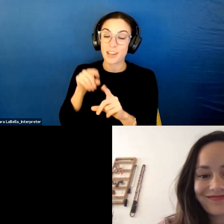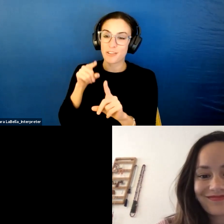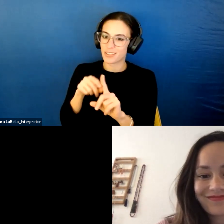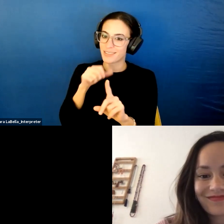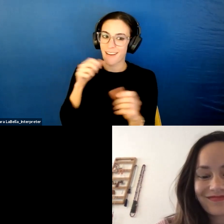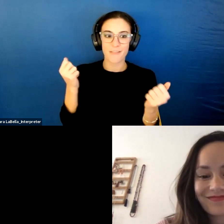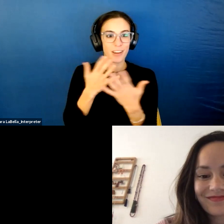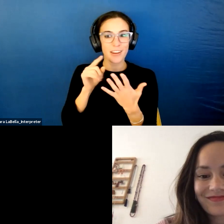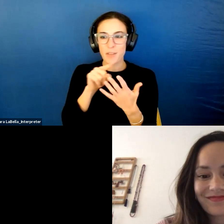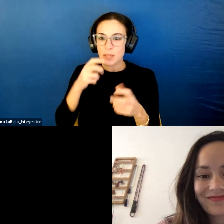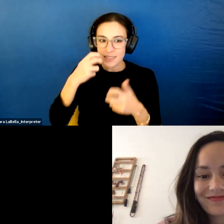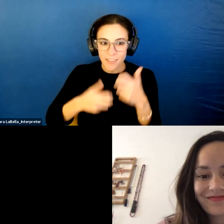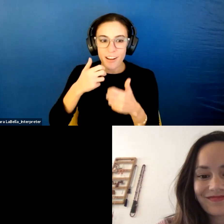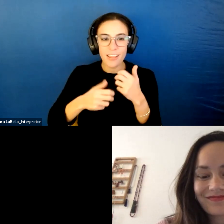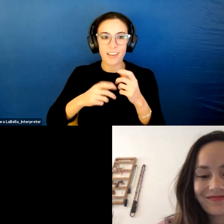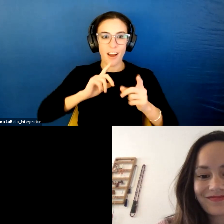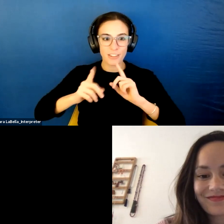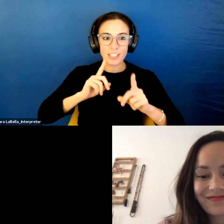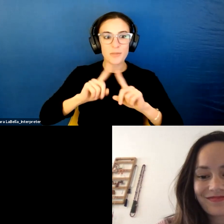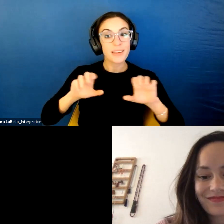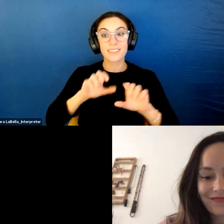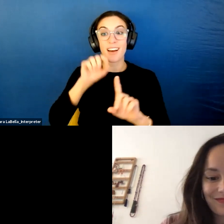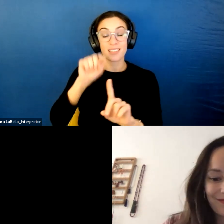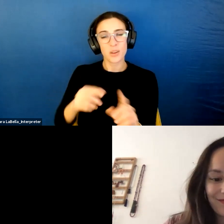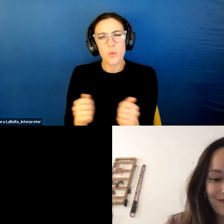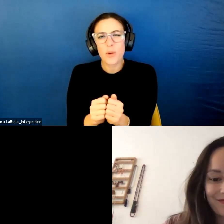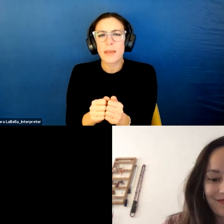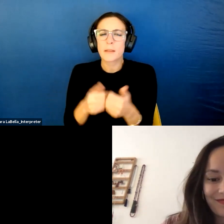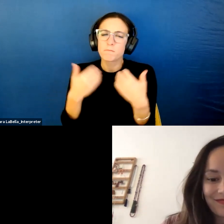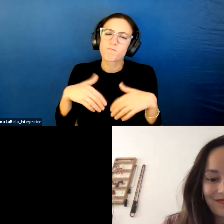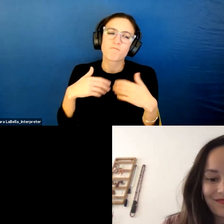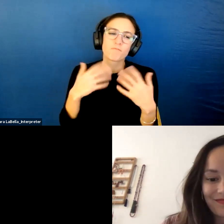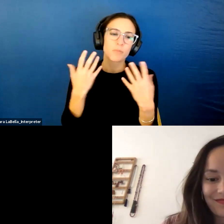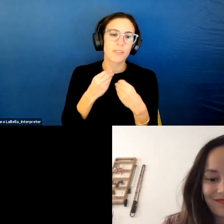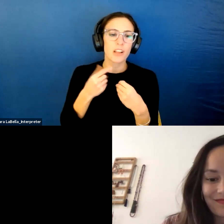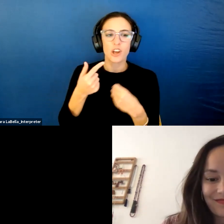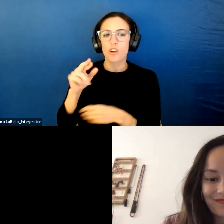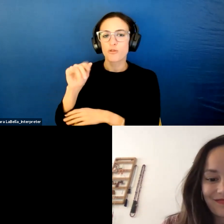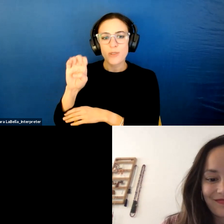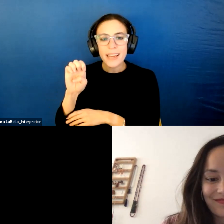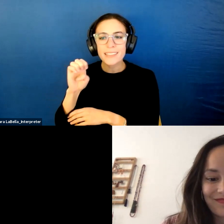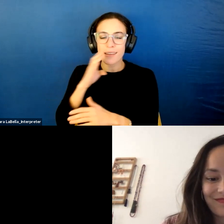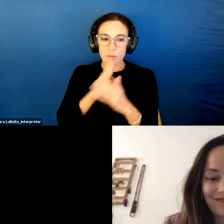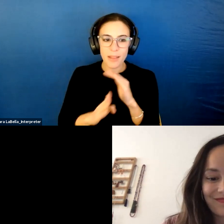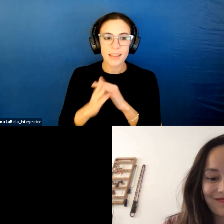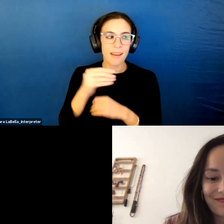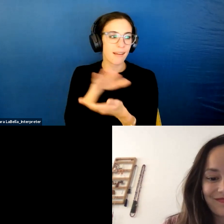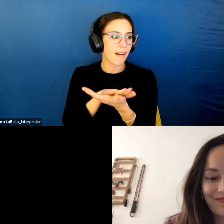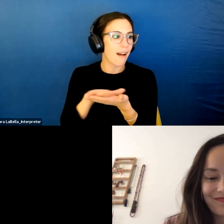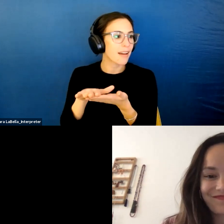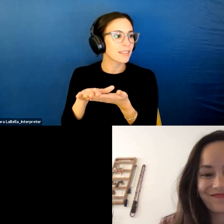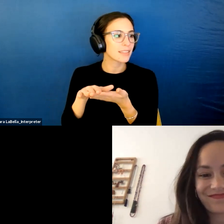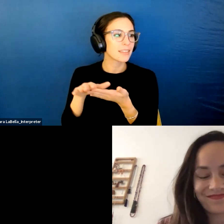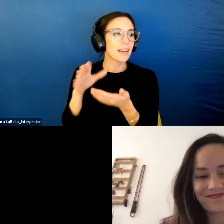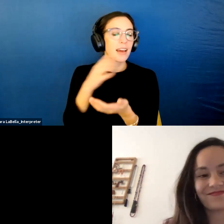difficult conversations, but does so with a immense amount of grace and humility and kindness. And I think we all have a lot to learn from